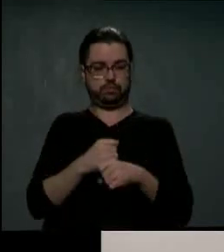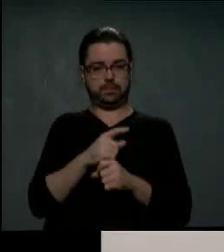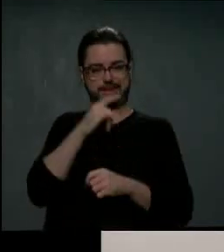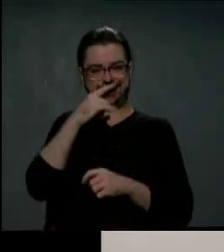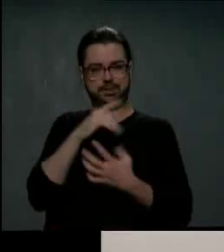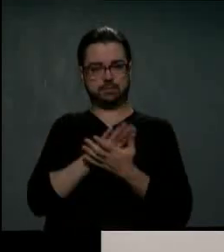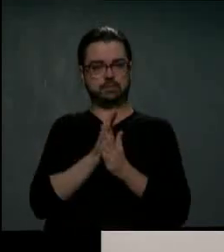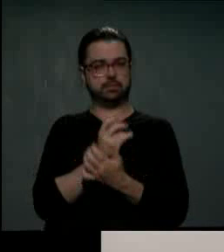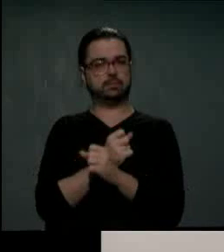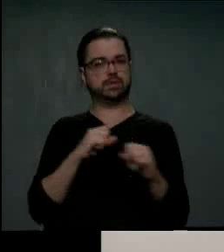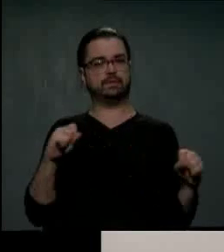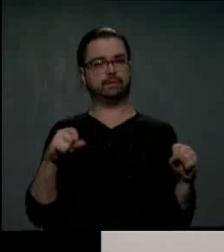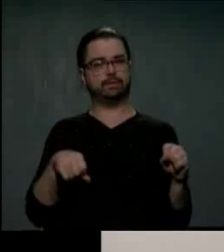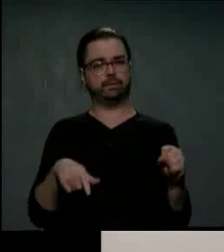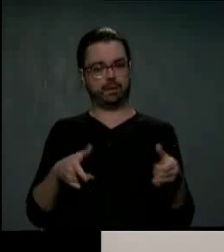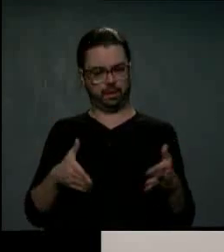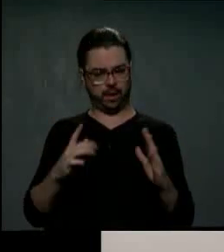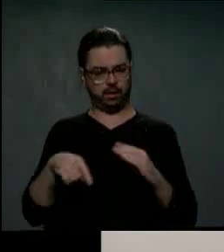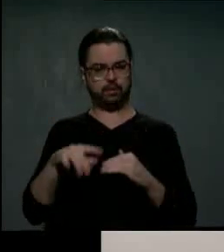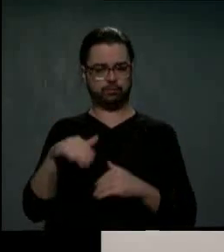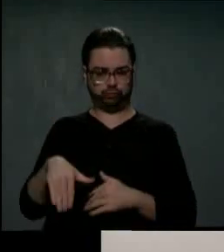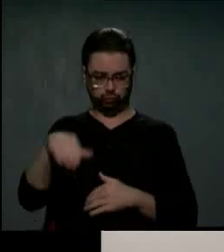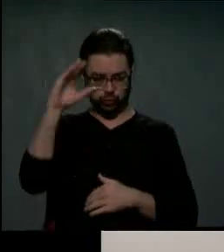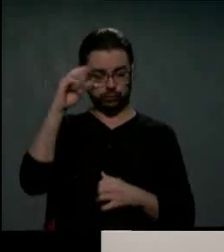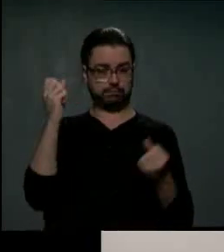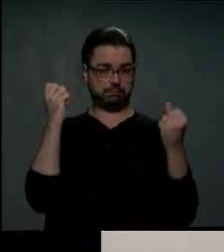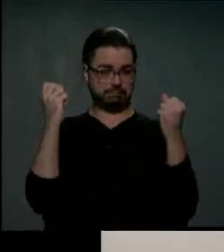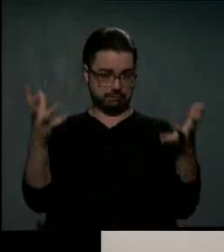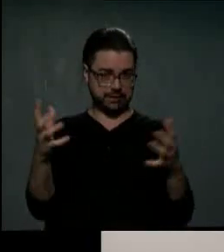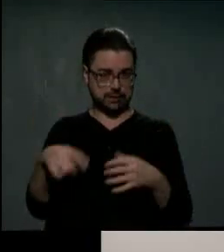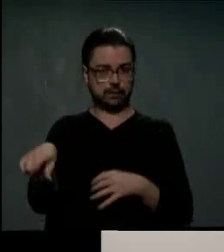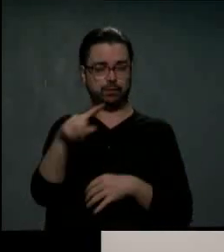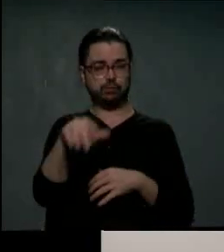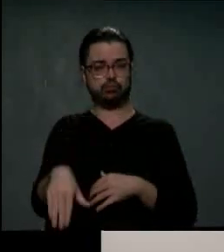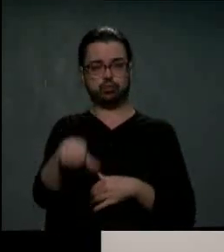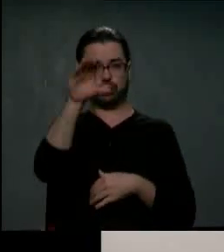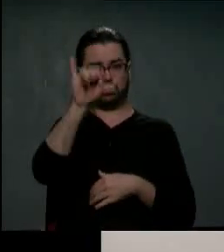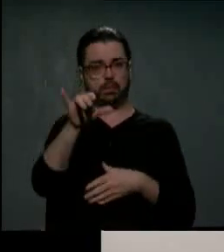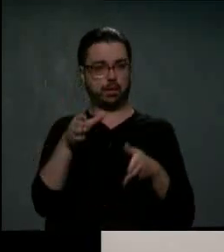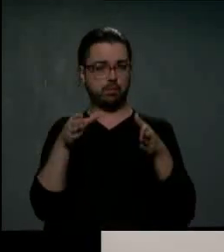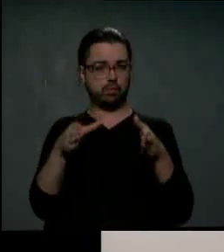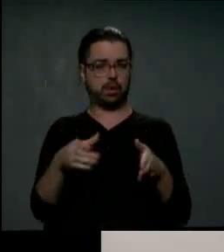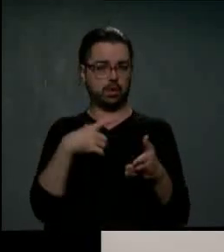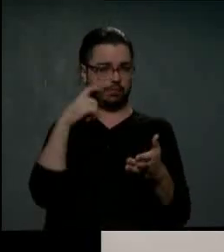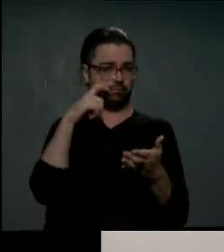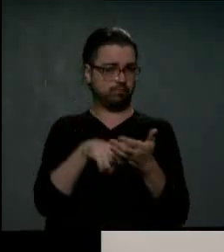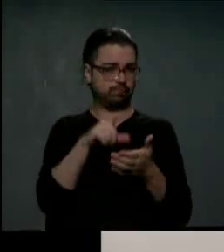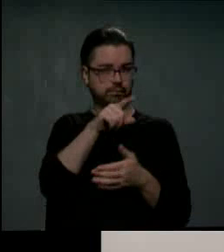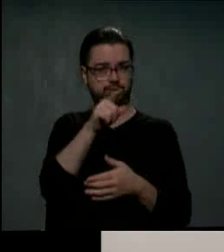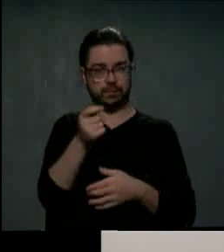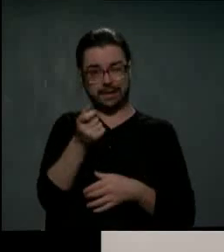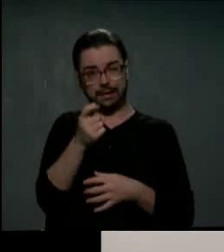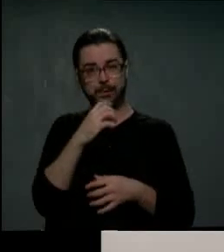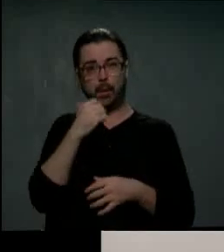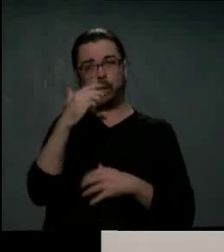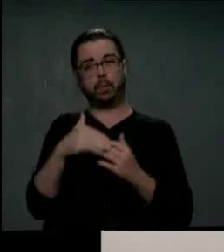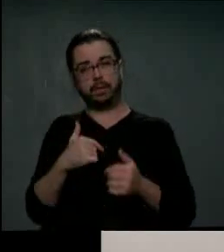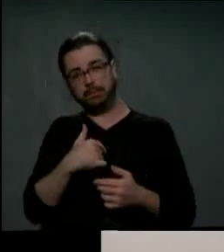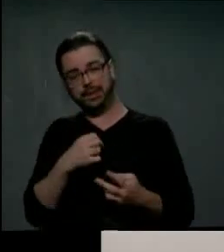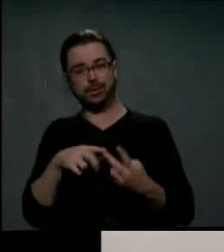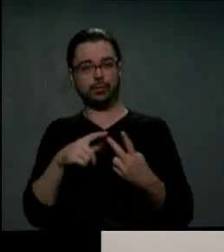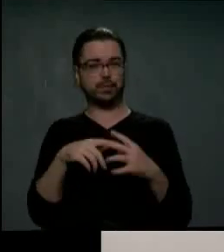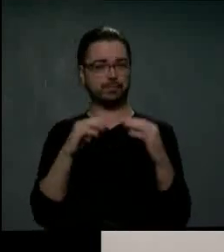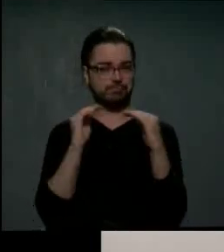they allow them to grow up. And a lot of you grew up that way, because I can tell a lot of you maybe you're just a little older than me, or at least my